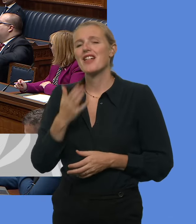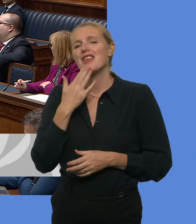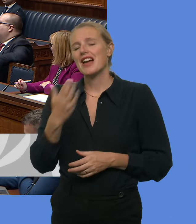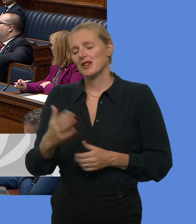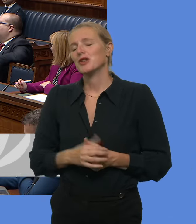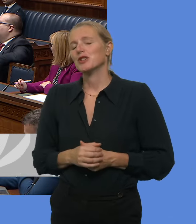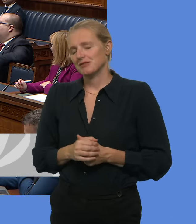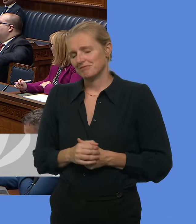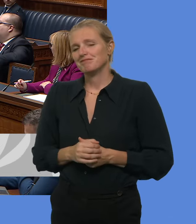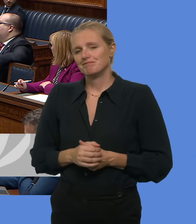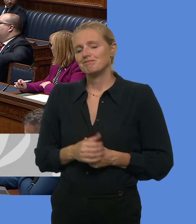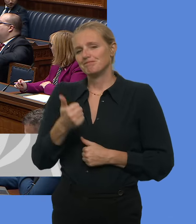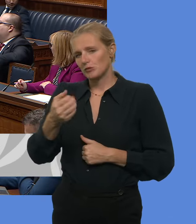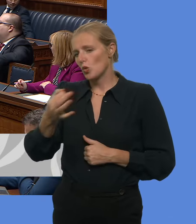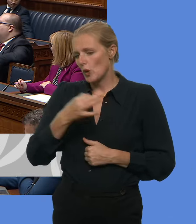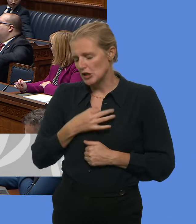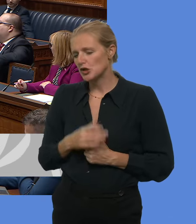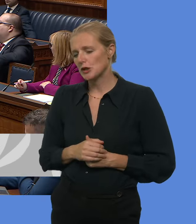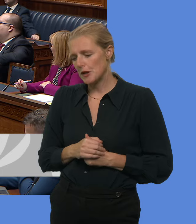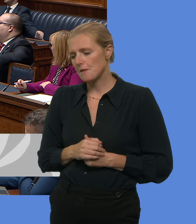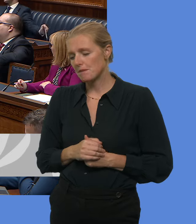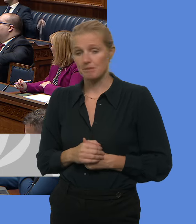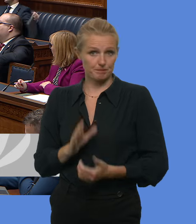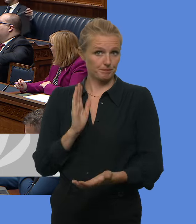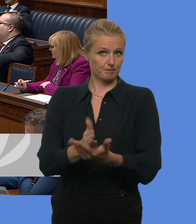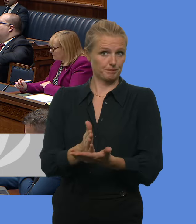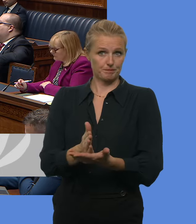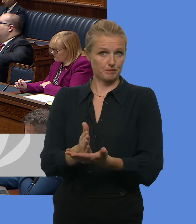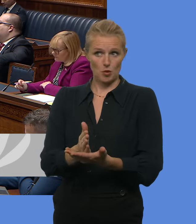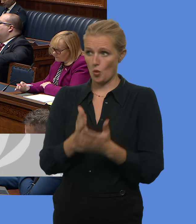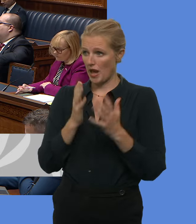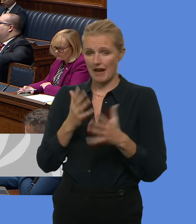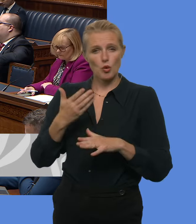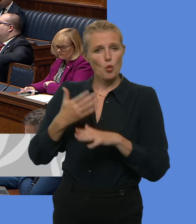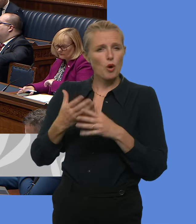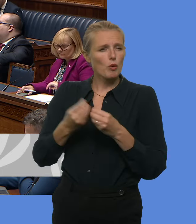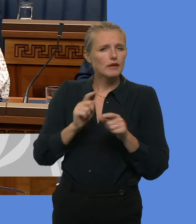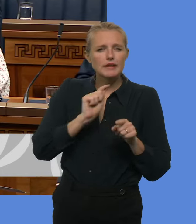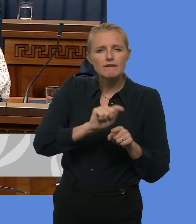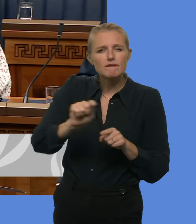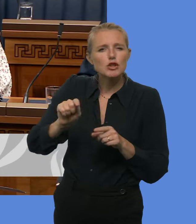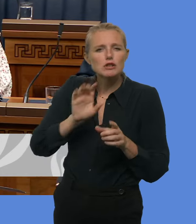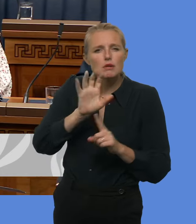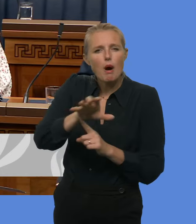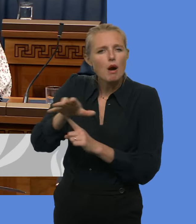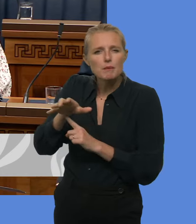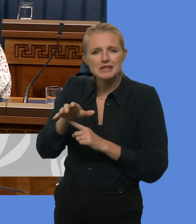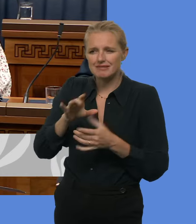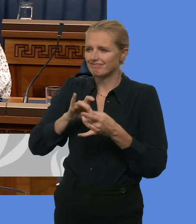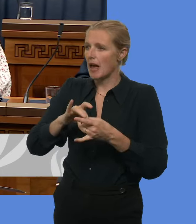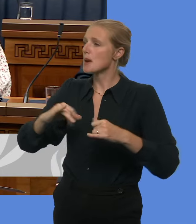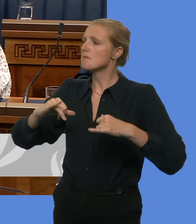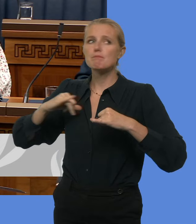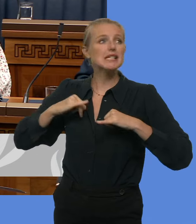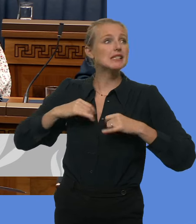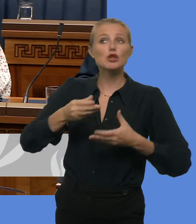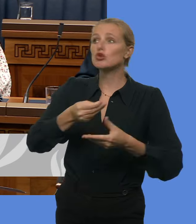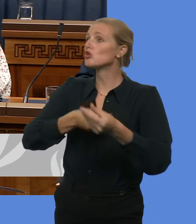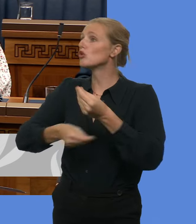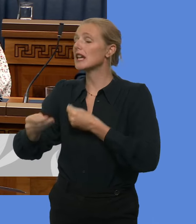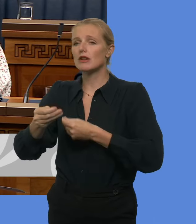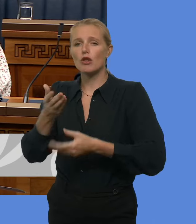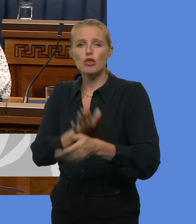thank the member for her question. I think absolutely we have to work very closely with the relevant department in terms of business and trade across the